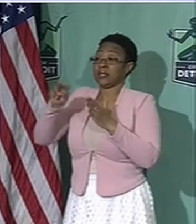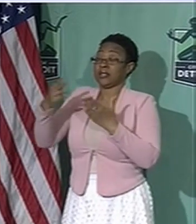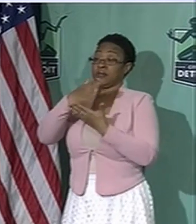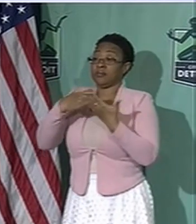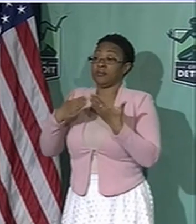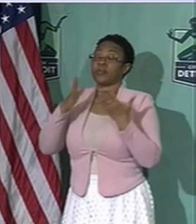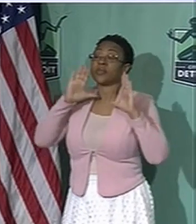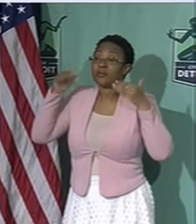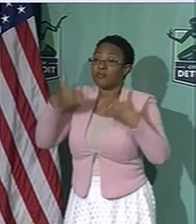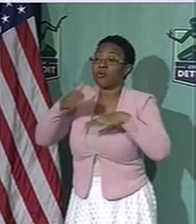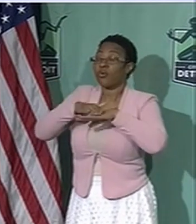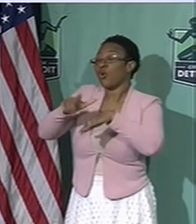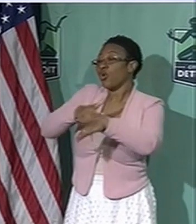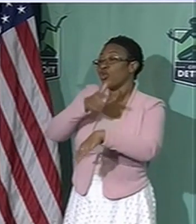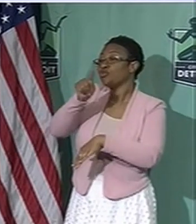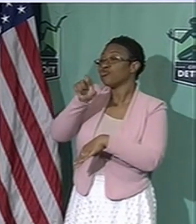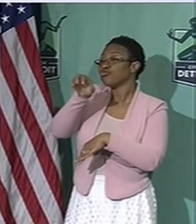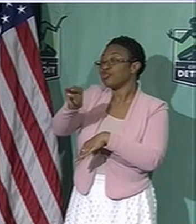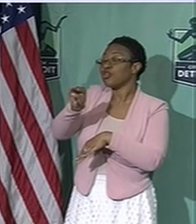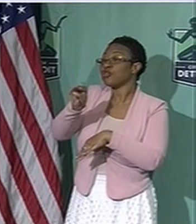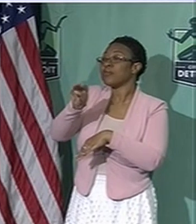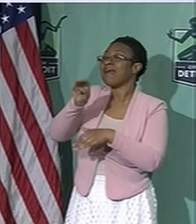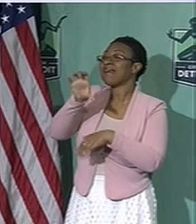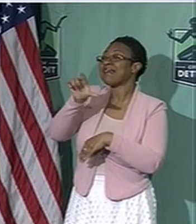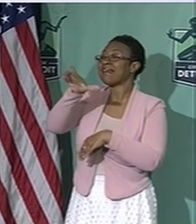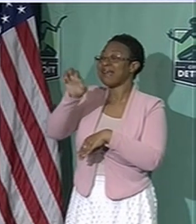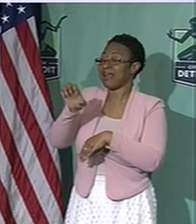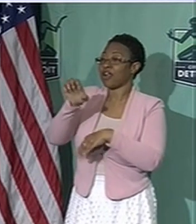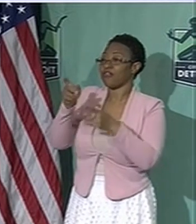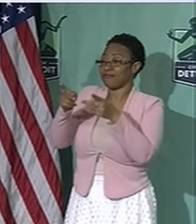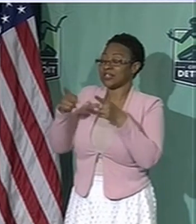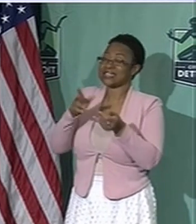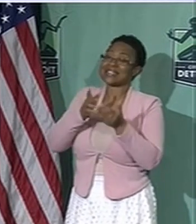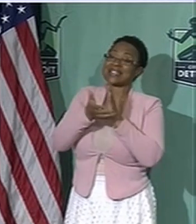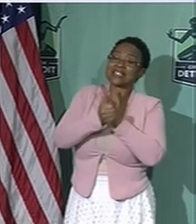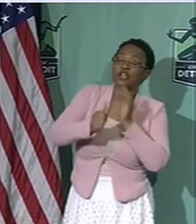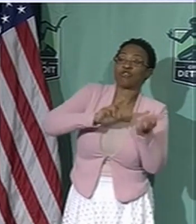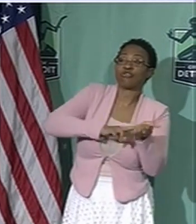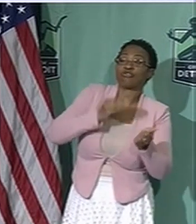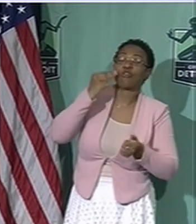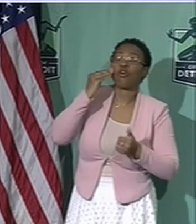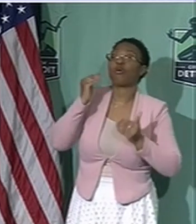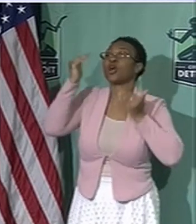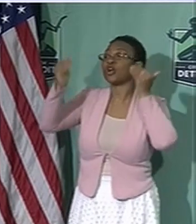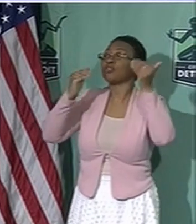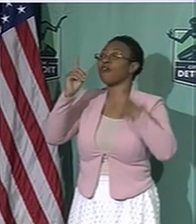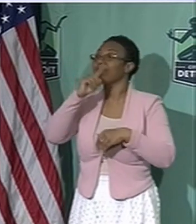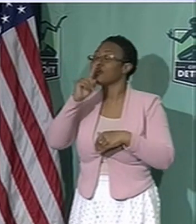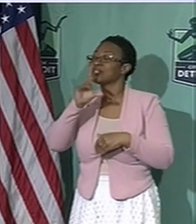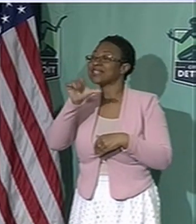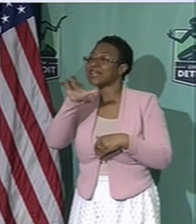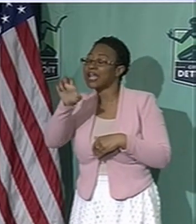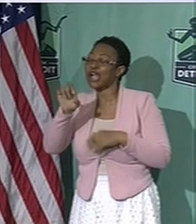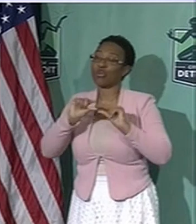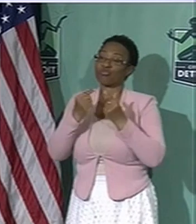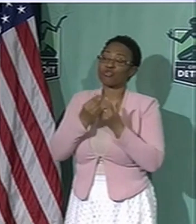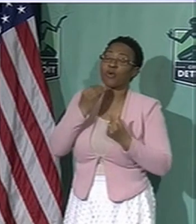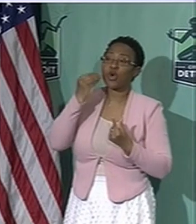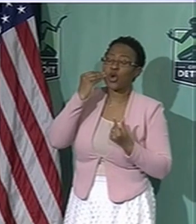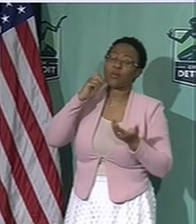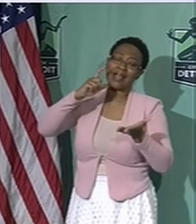focus more on the long-term care facilities. That's the skilled nursing facilities, the adult foster care group homes. We've